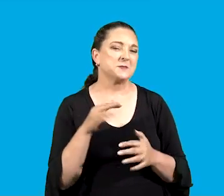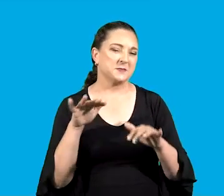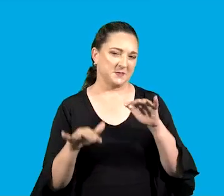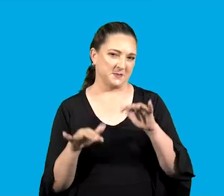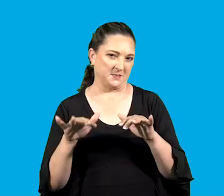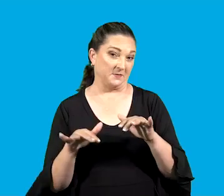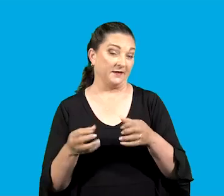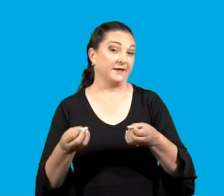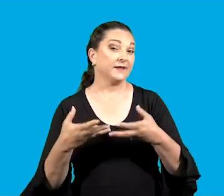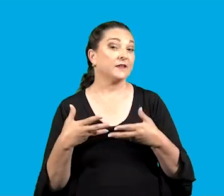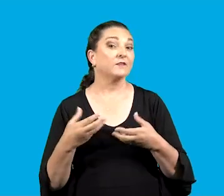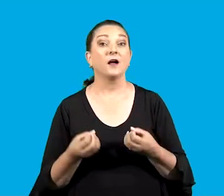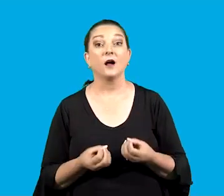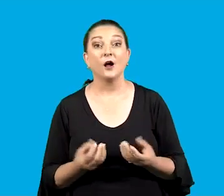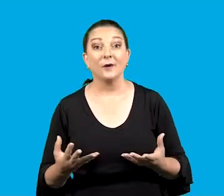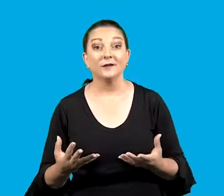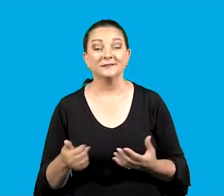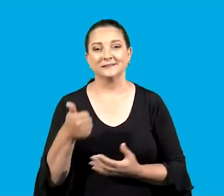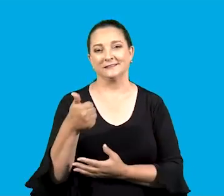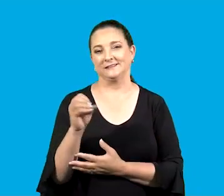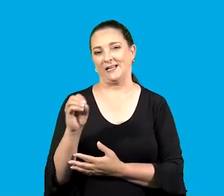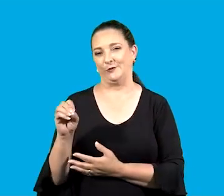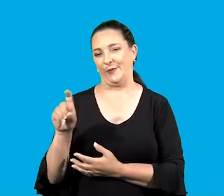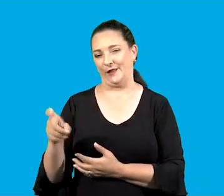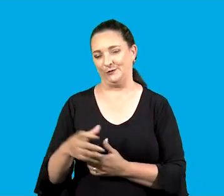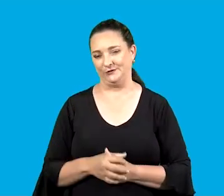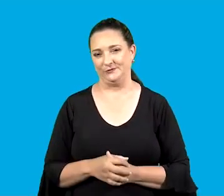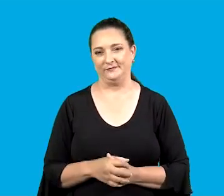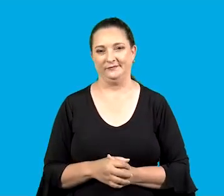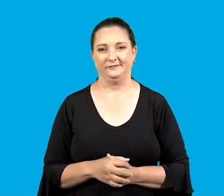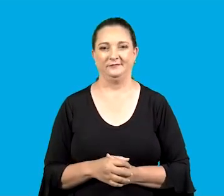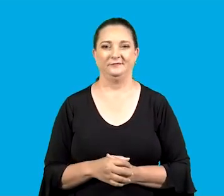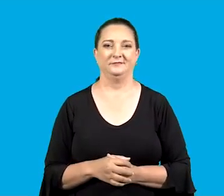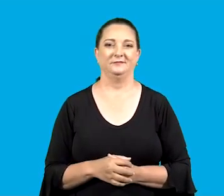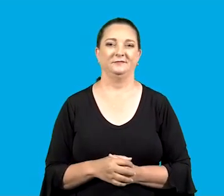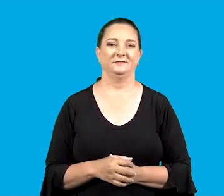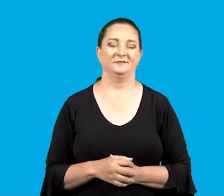going to give you the same amount. It gives me here, how much is that? 600,000. So it gives you